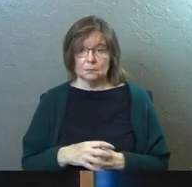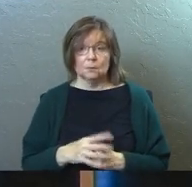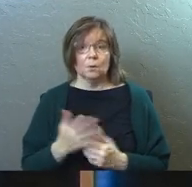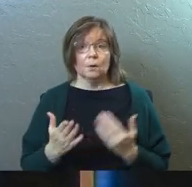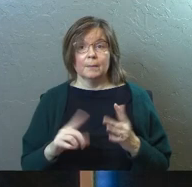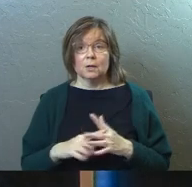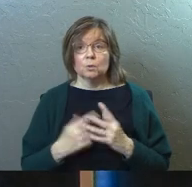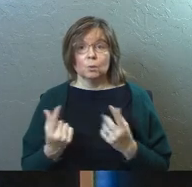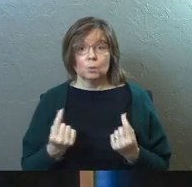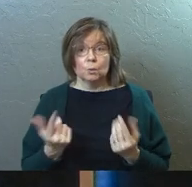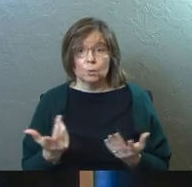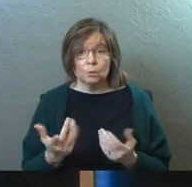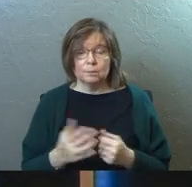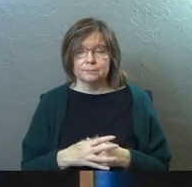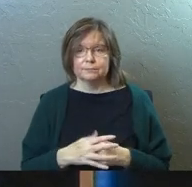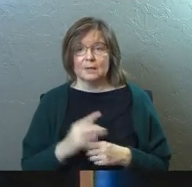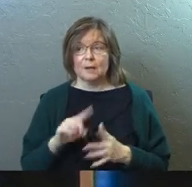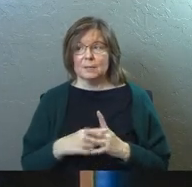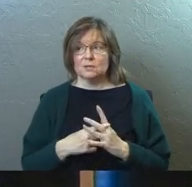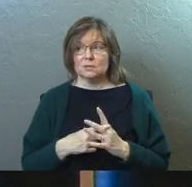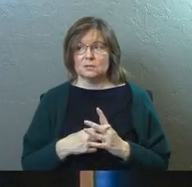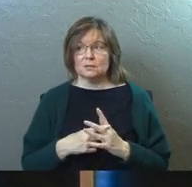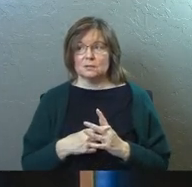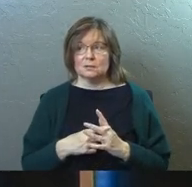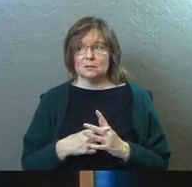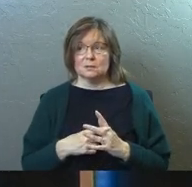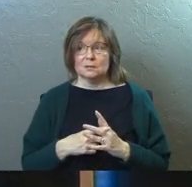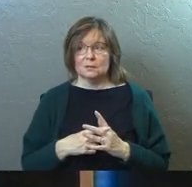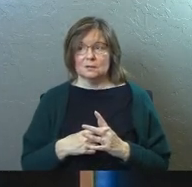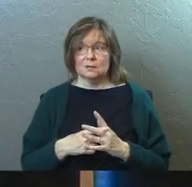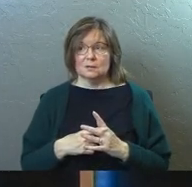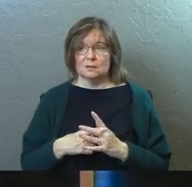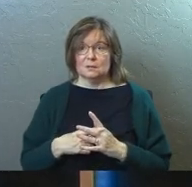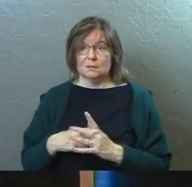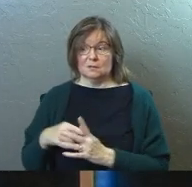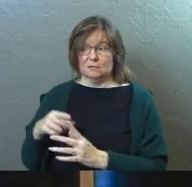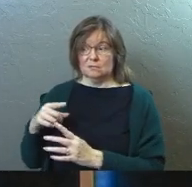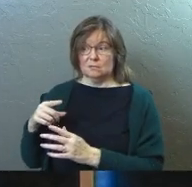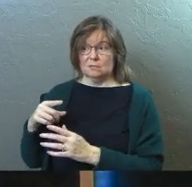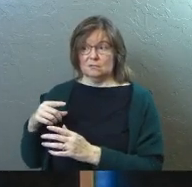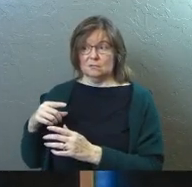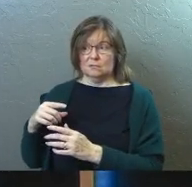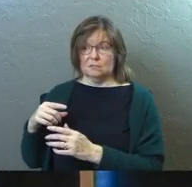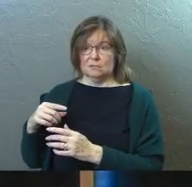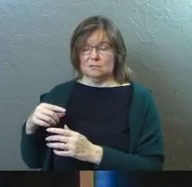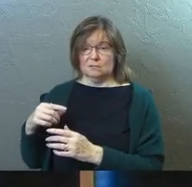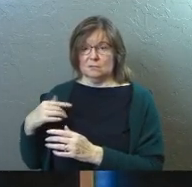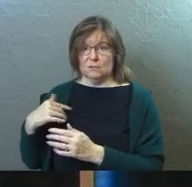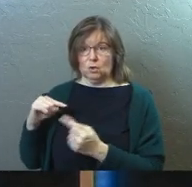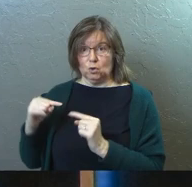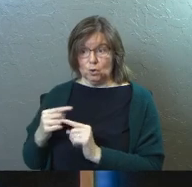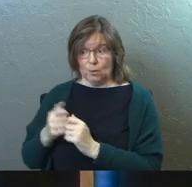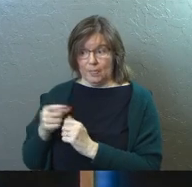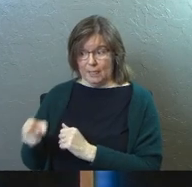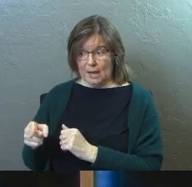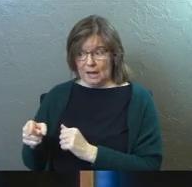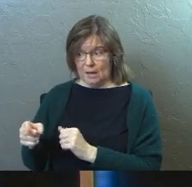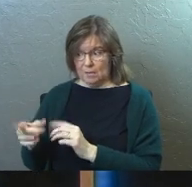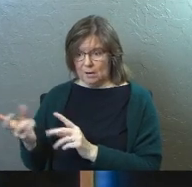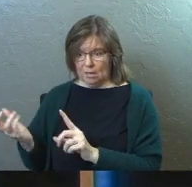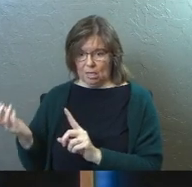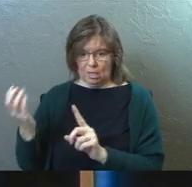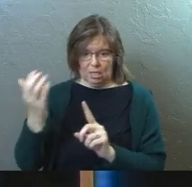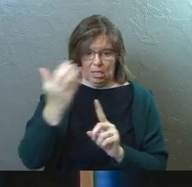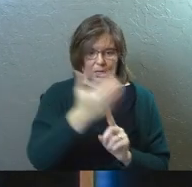And what I might start to do is I might start to take baggage that I've got with spouse, and I might start to mingle it with the